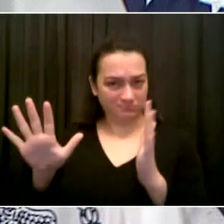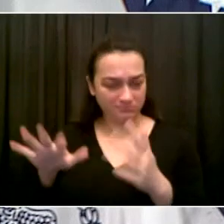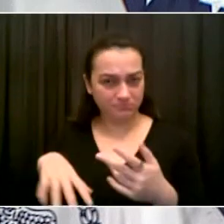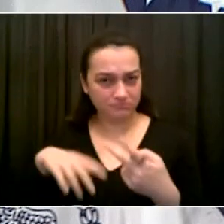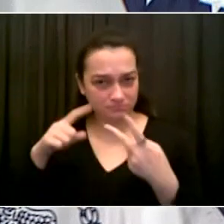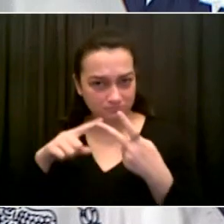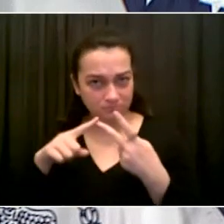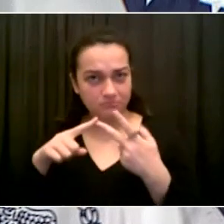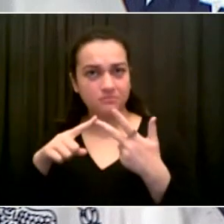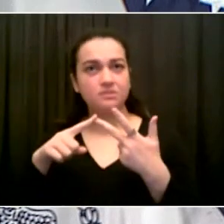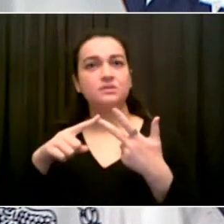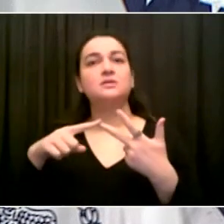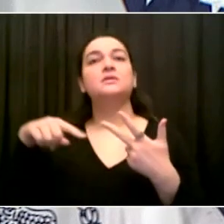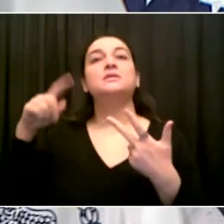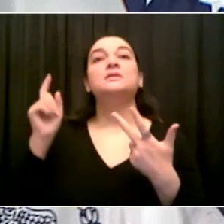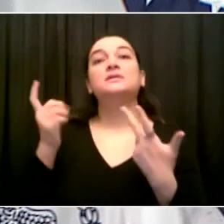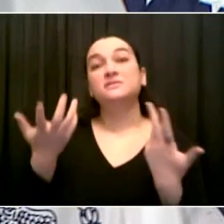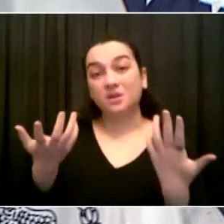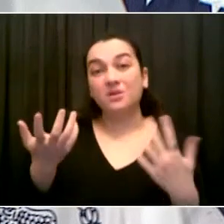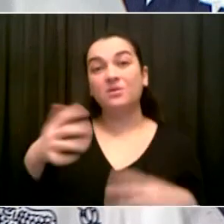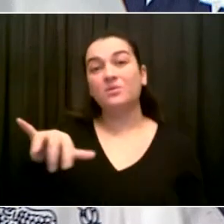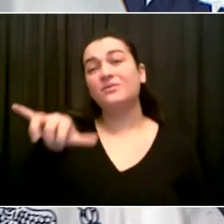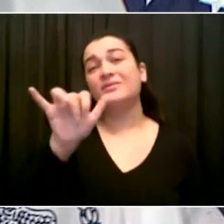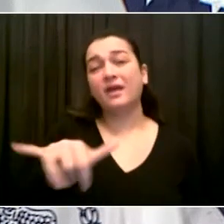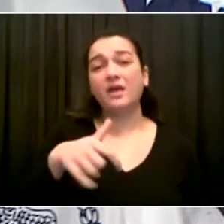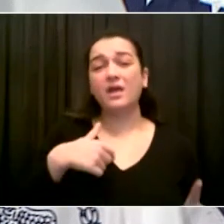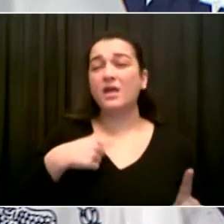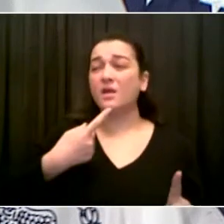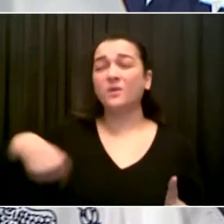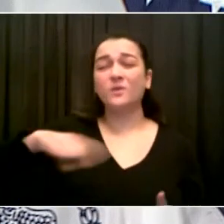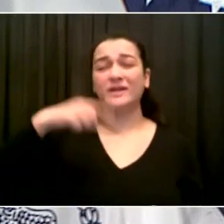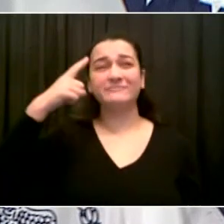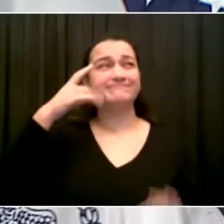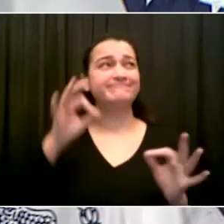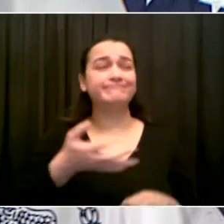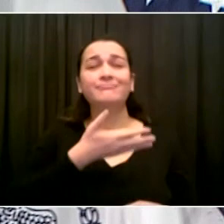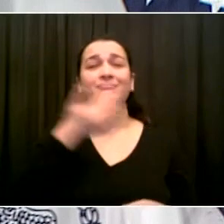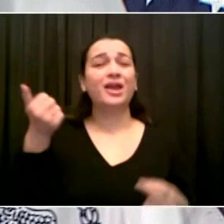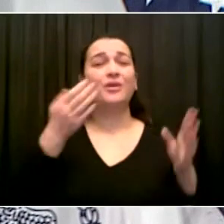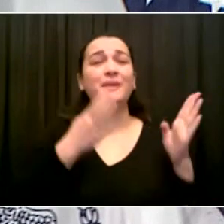So I think this could be really profoundly important. We'll do walk-up